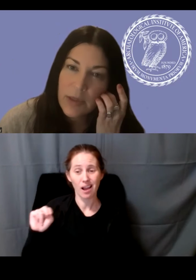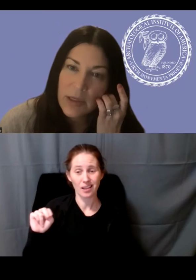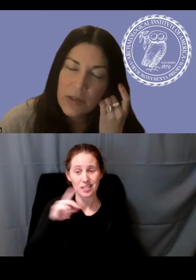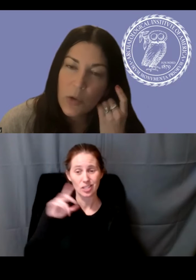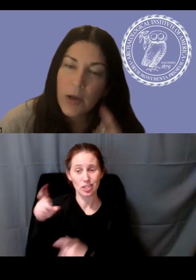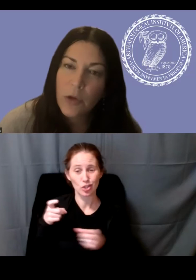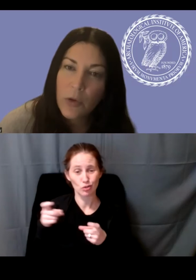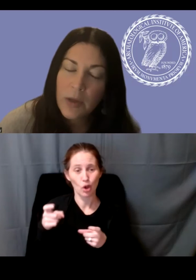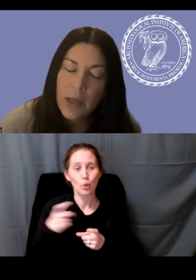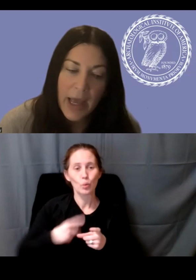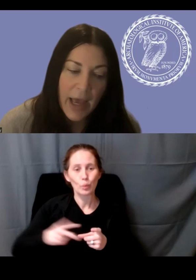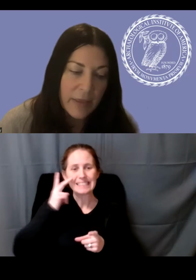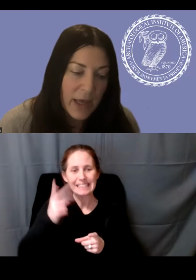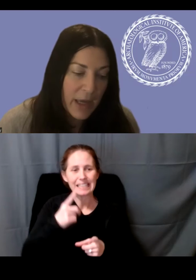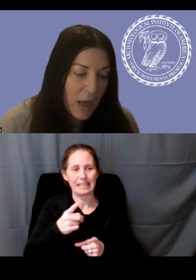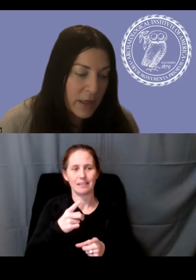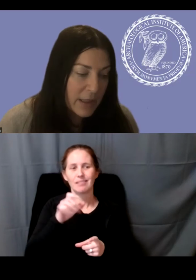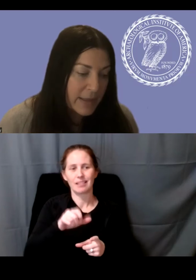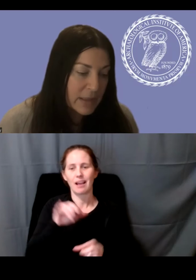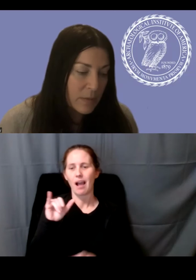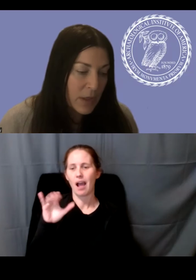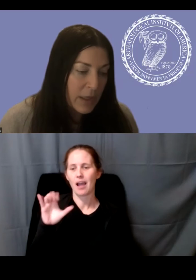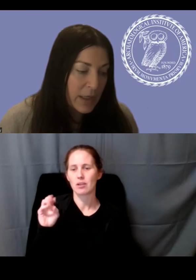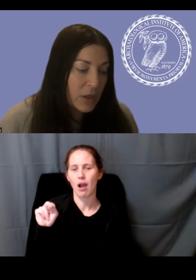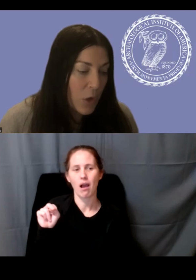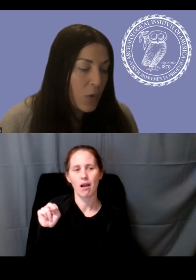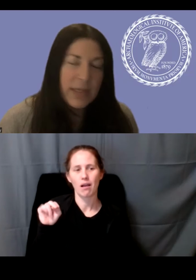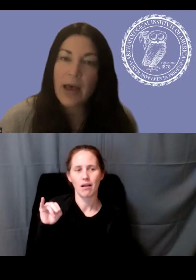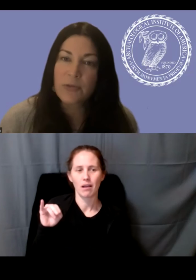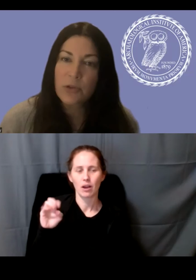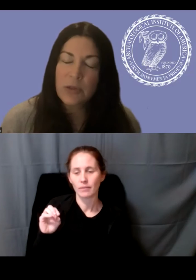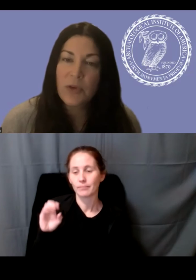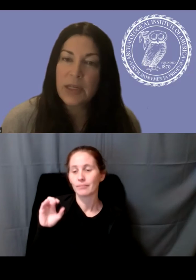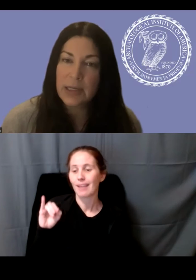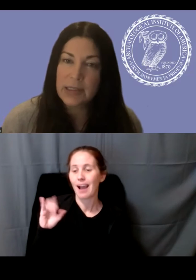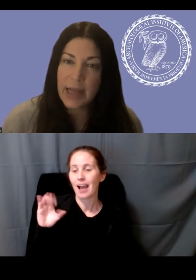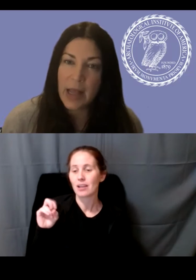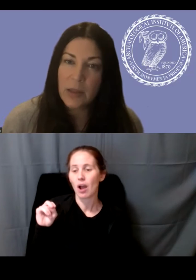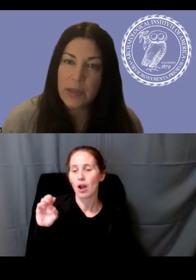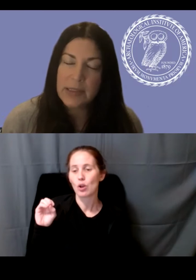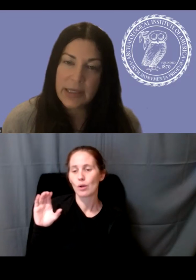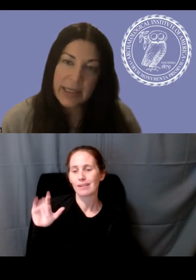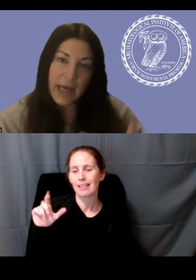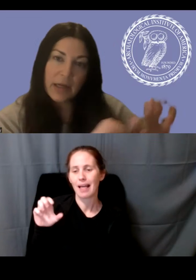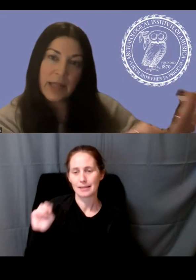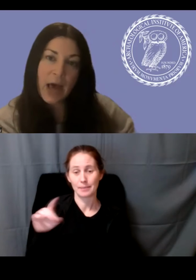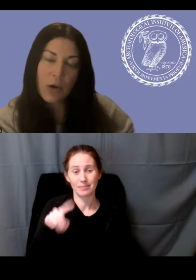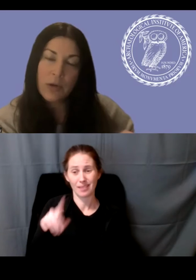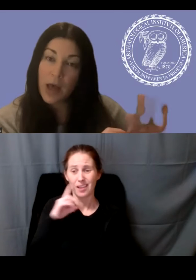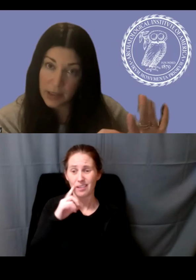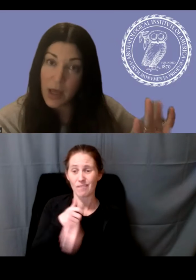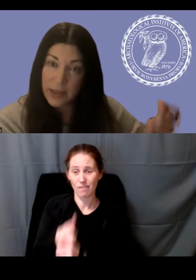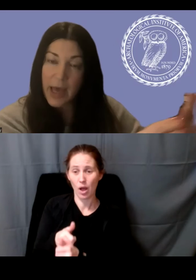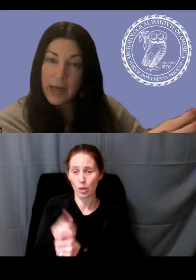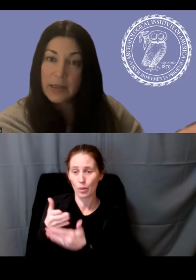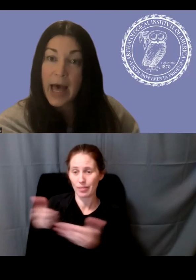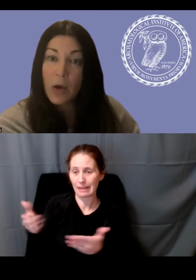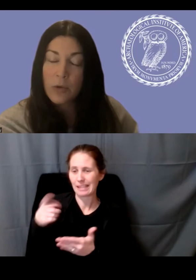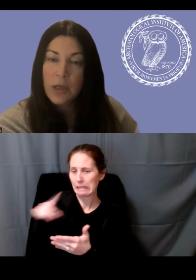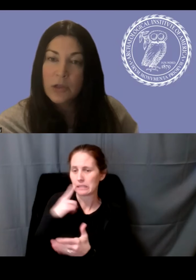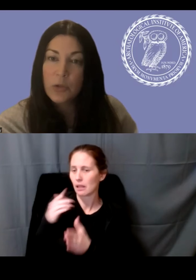iconoclasm that is so well known. And the iconoclasm, it goes after divinities and elements that he had allowed, Akhenaten